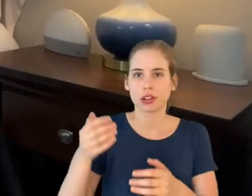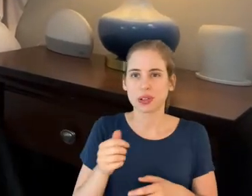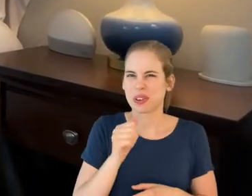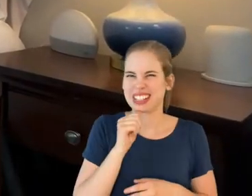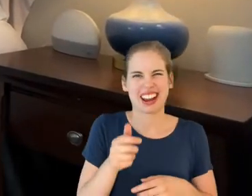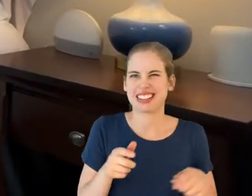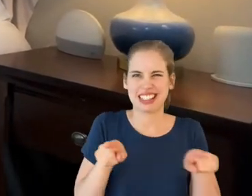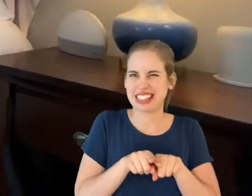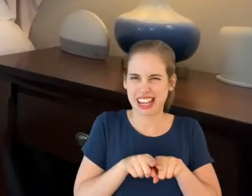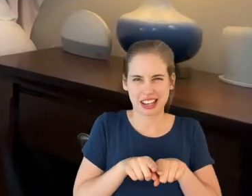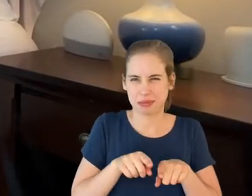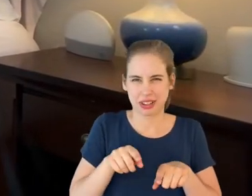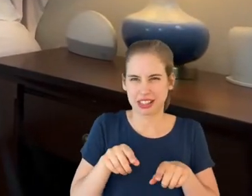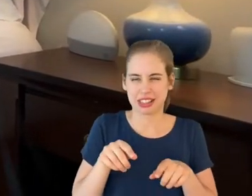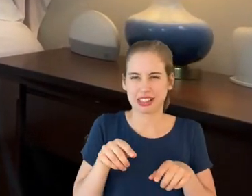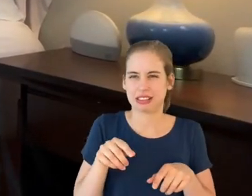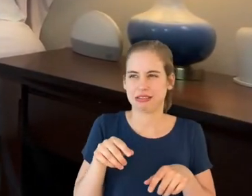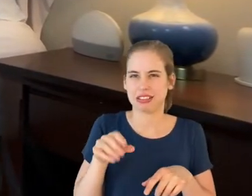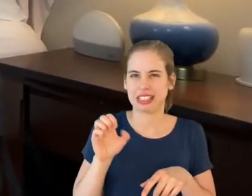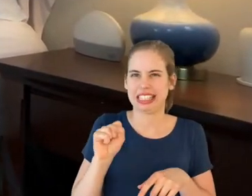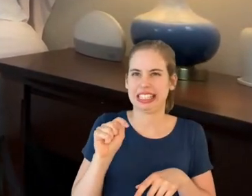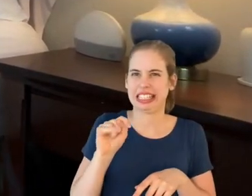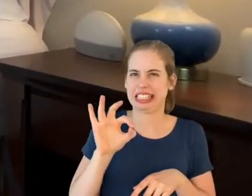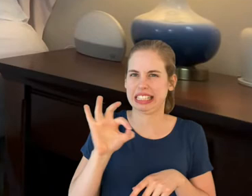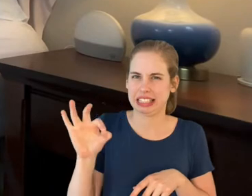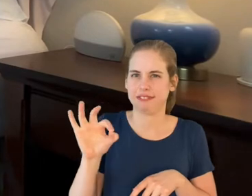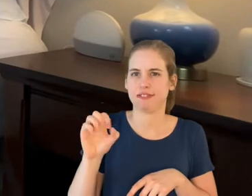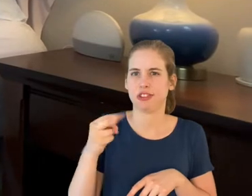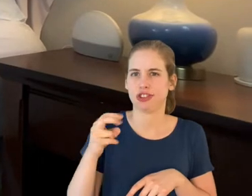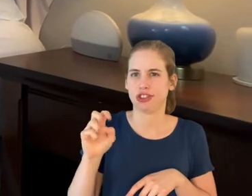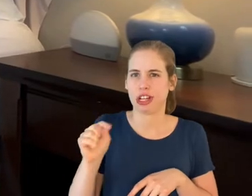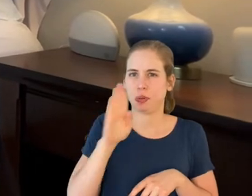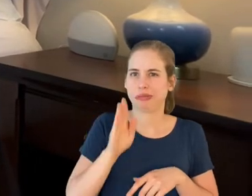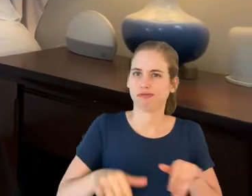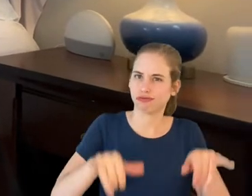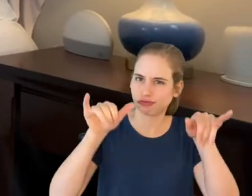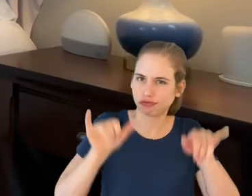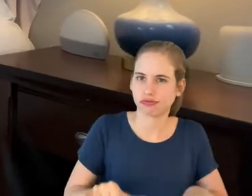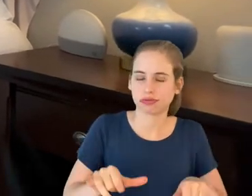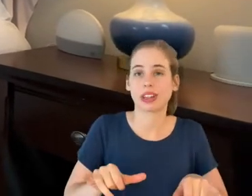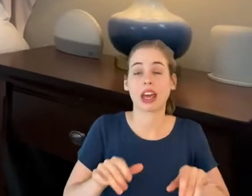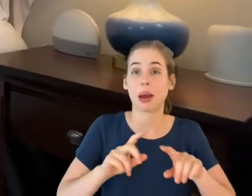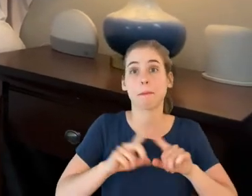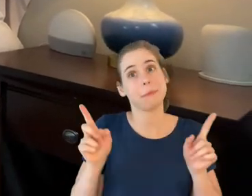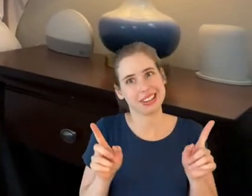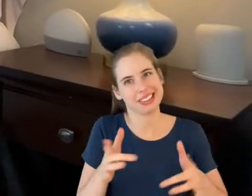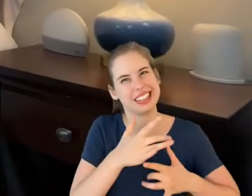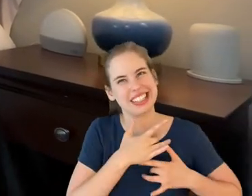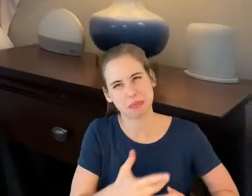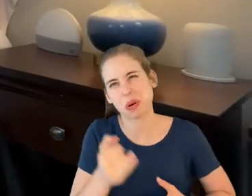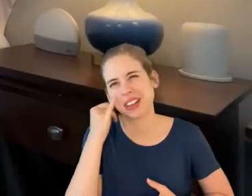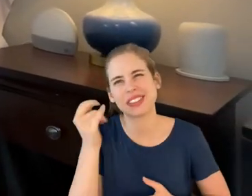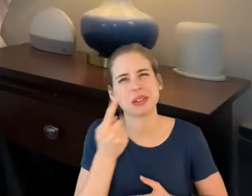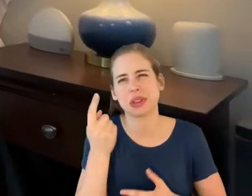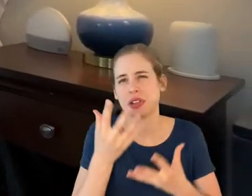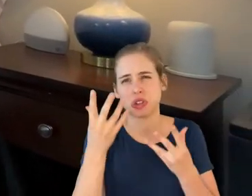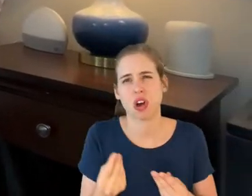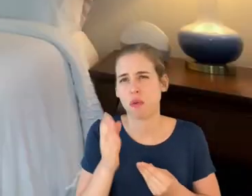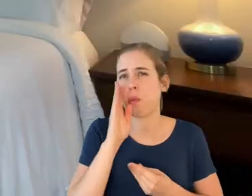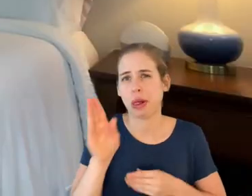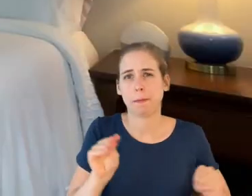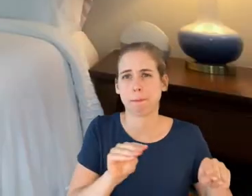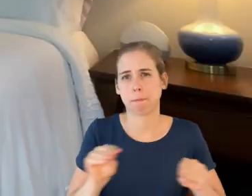different way. So it's not like a crisp sheet that's gonna stay in place. But you know, you're gonna get that when you have something that's so